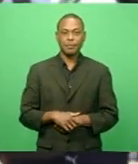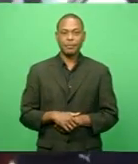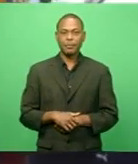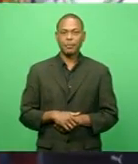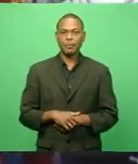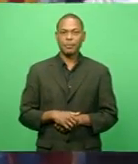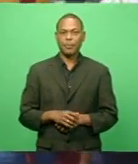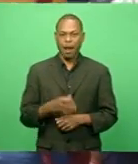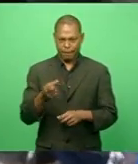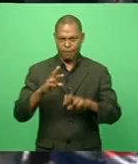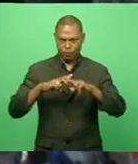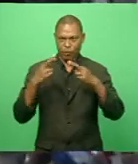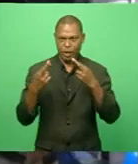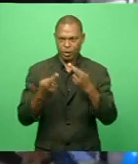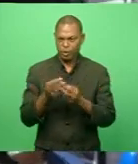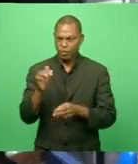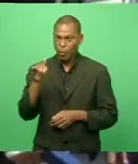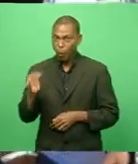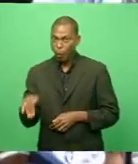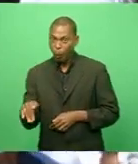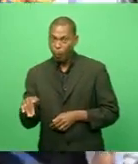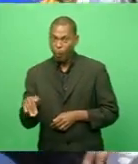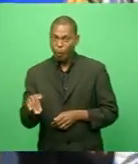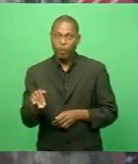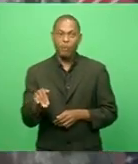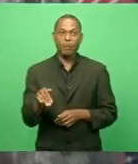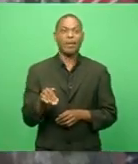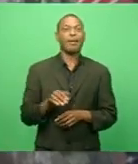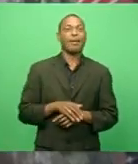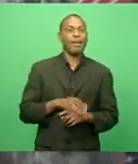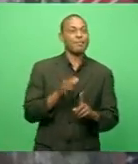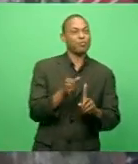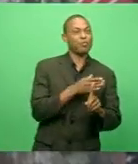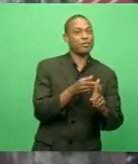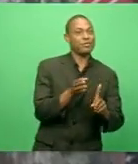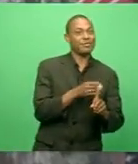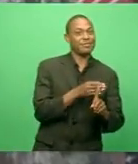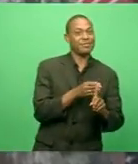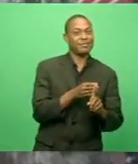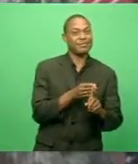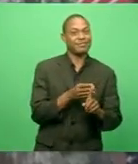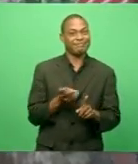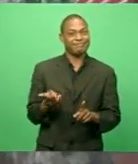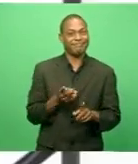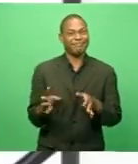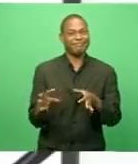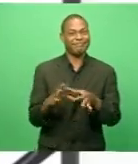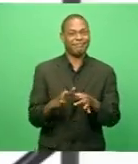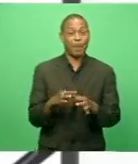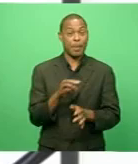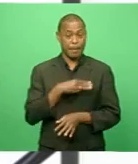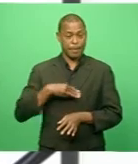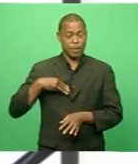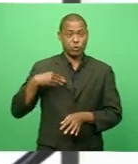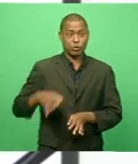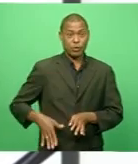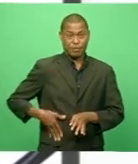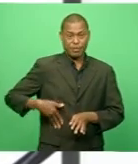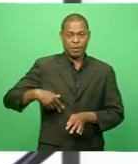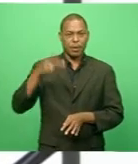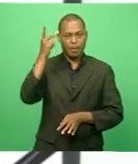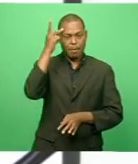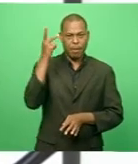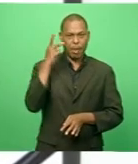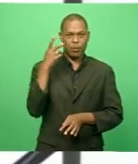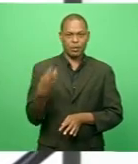relationship between the home environment and bullying perpetration. We at the ministry feel that parents play a critical